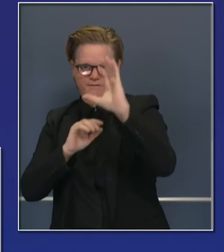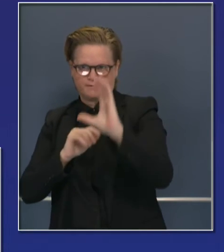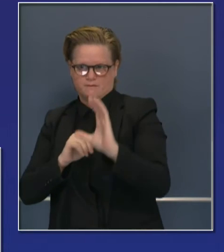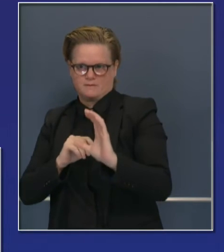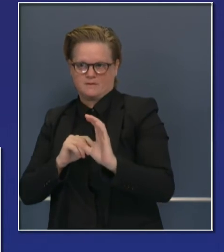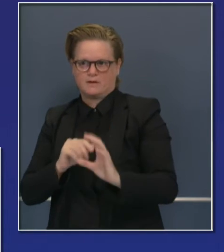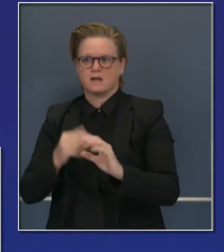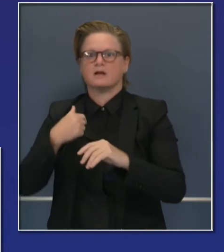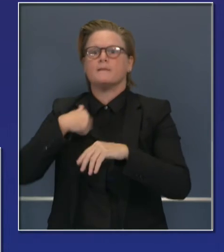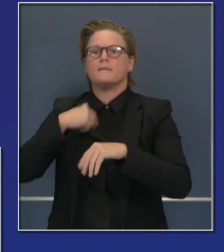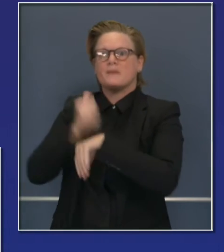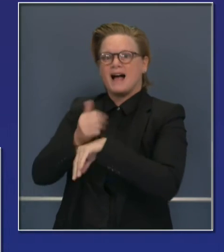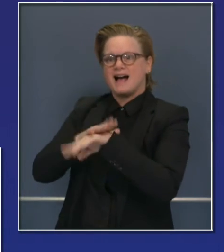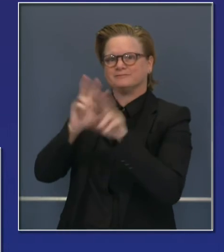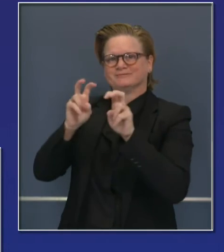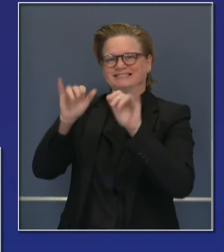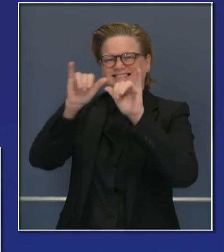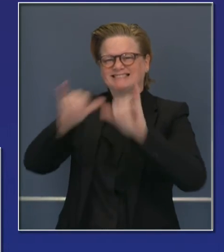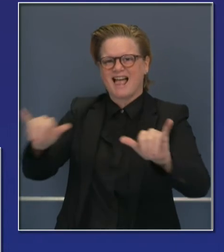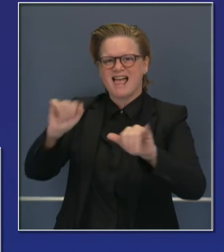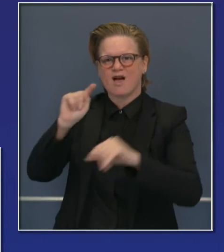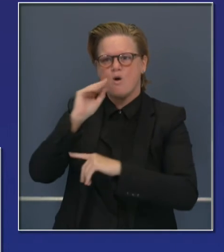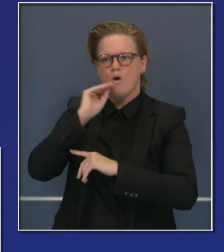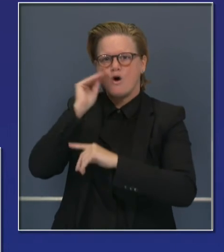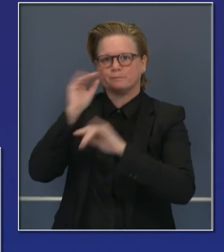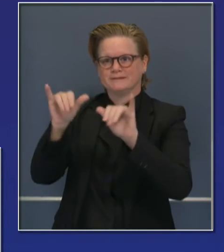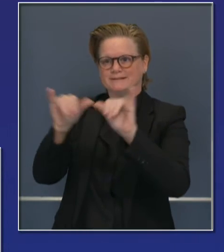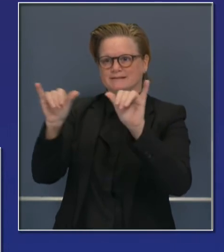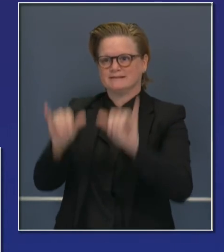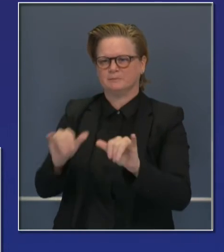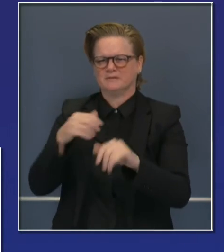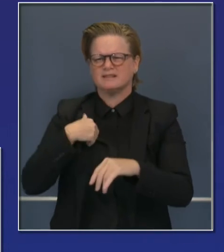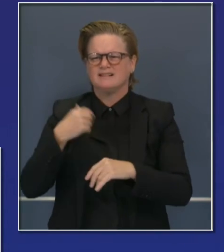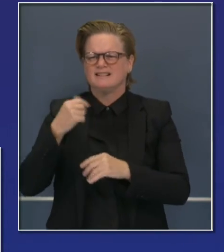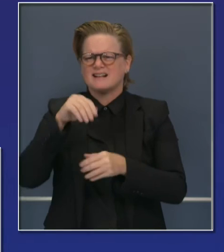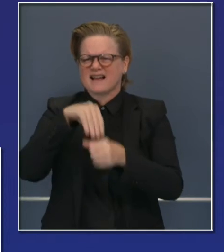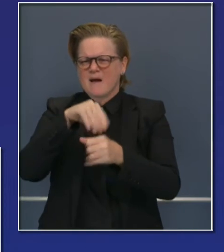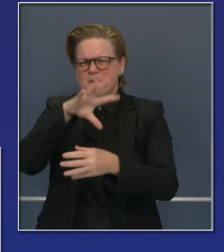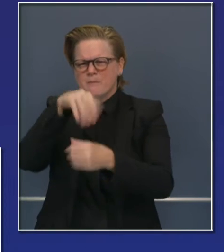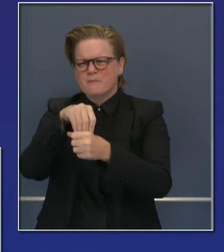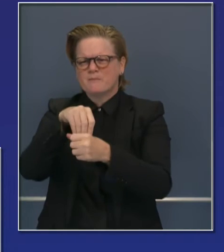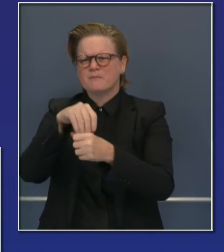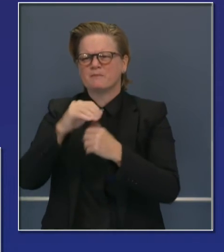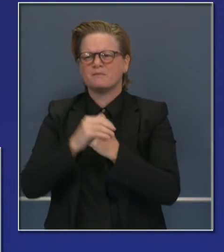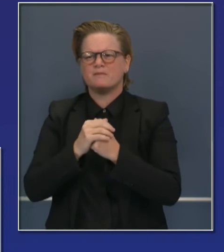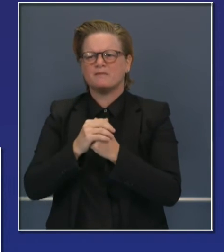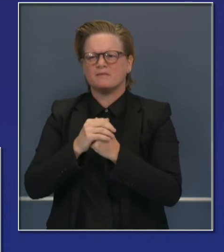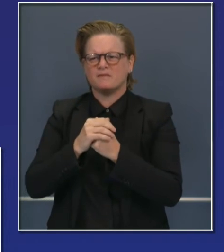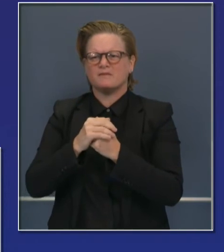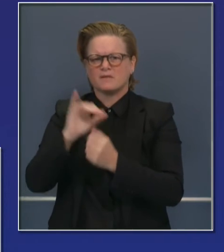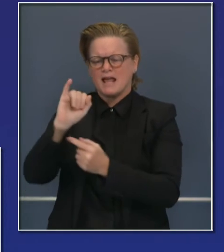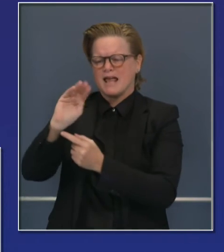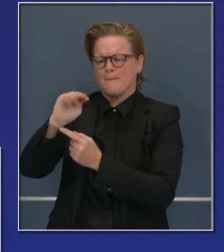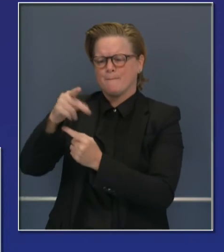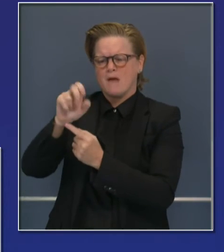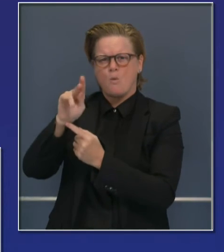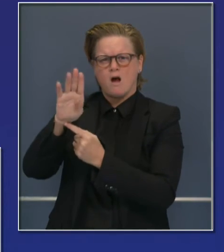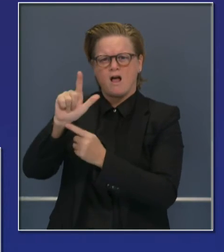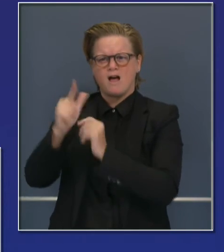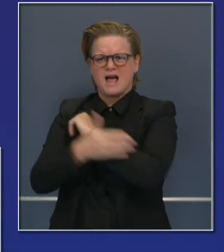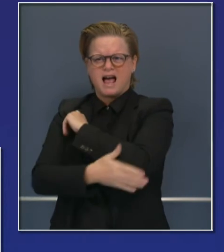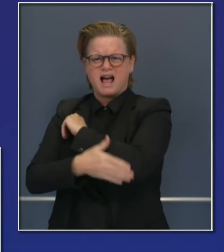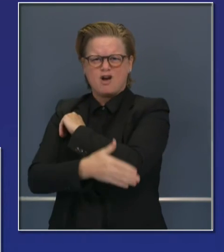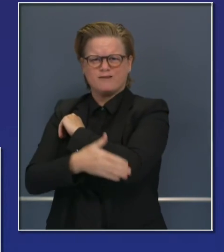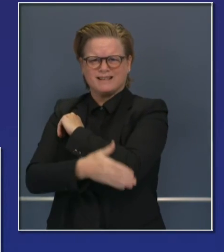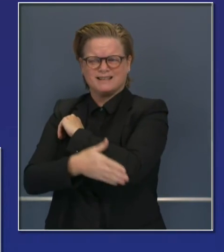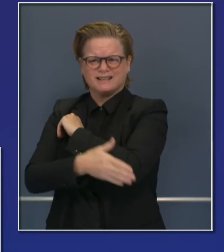California. You may recall a number of months back in Imperial County, we had a situation where their ICUs and hospitals